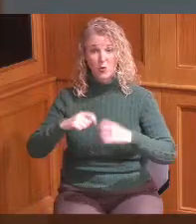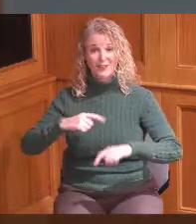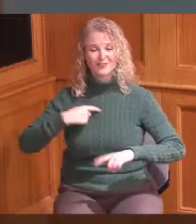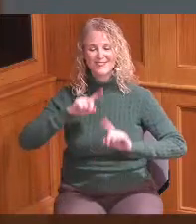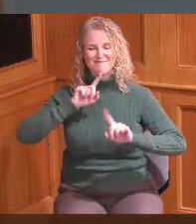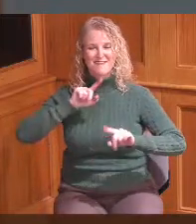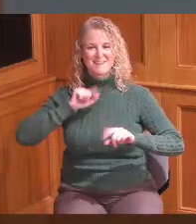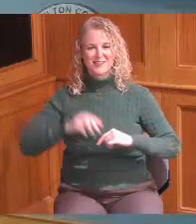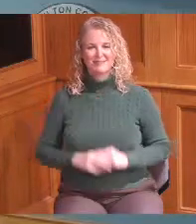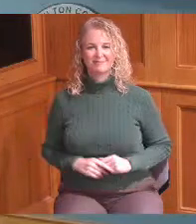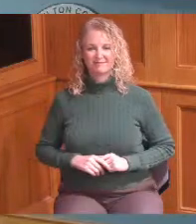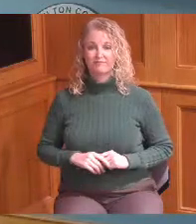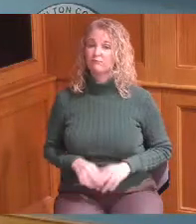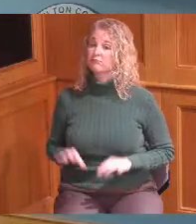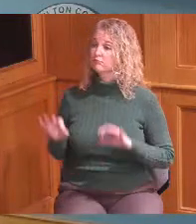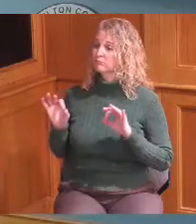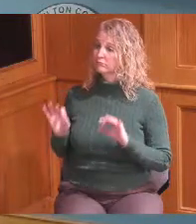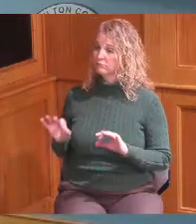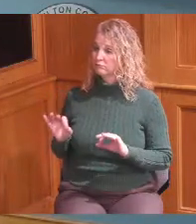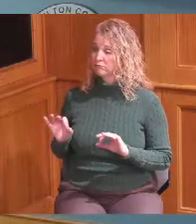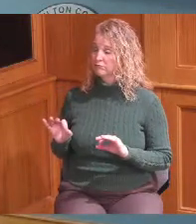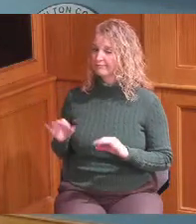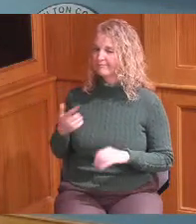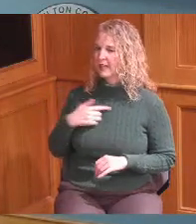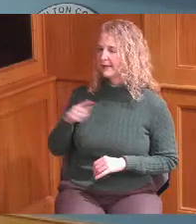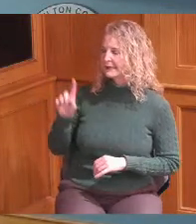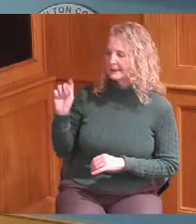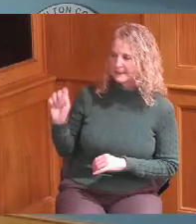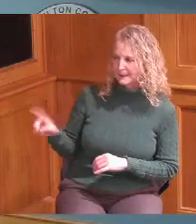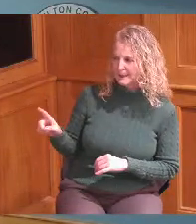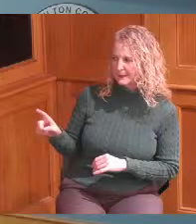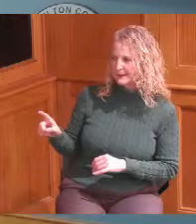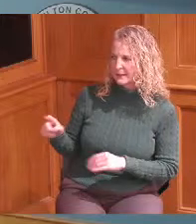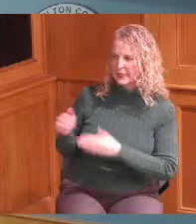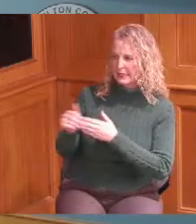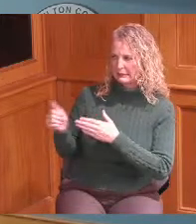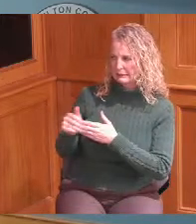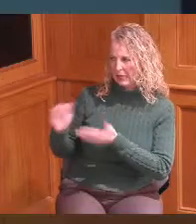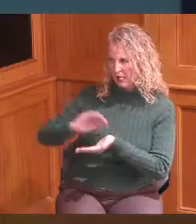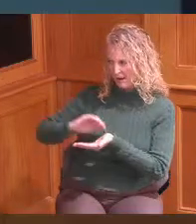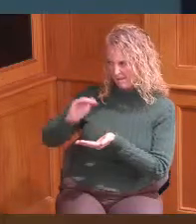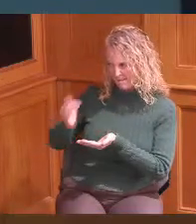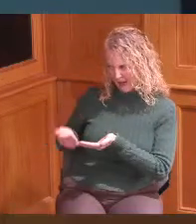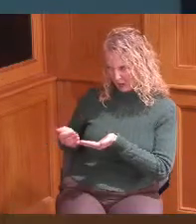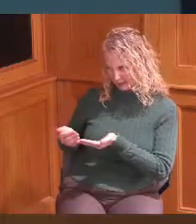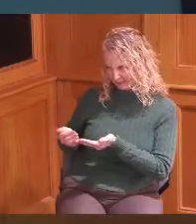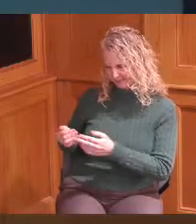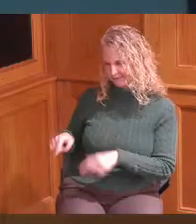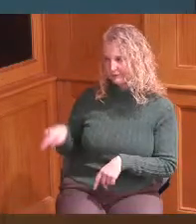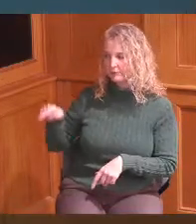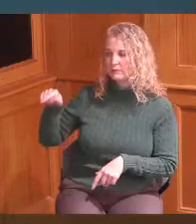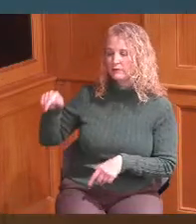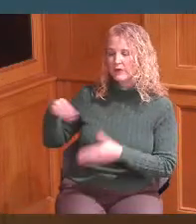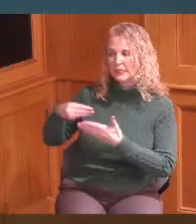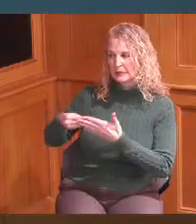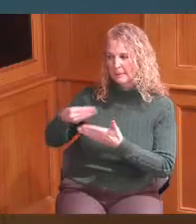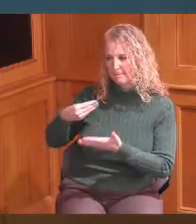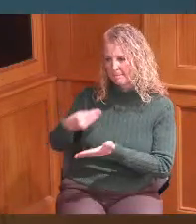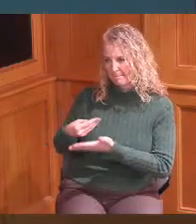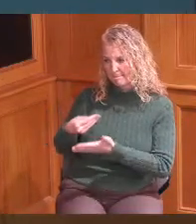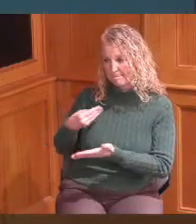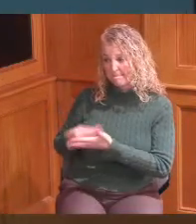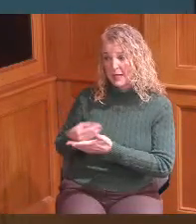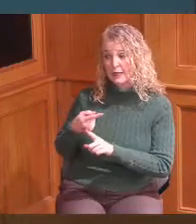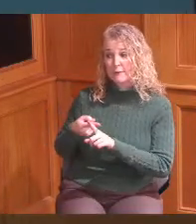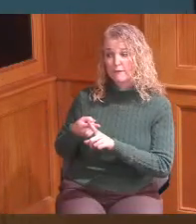items. Thank you. I have a question related to the dollar amounts. Is this money coming from the